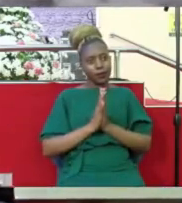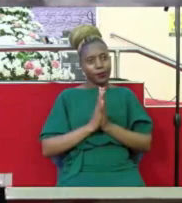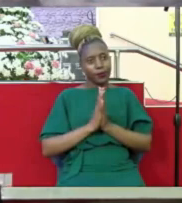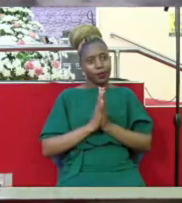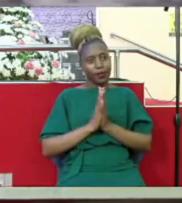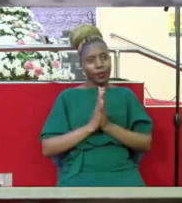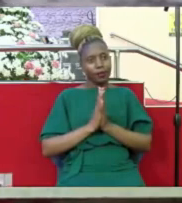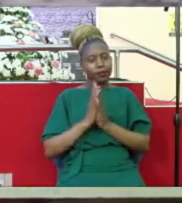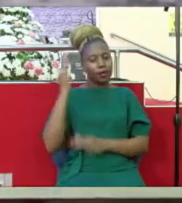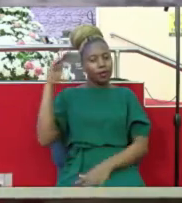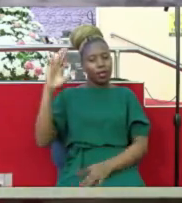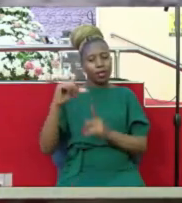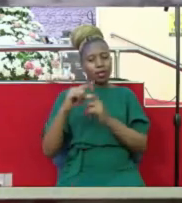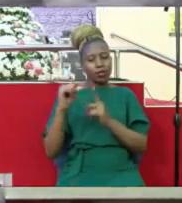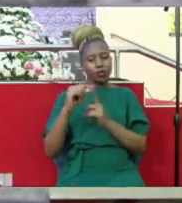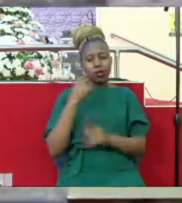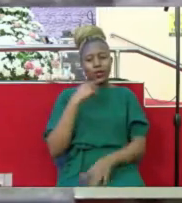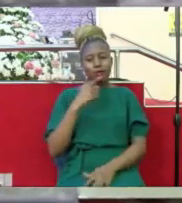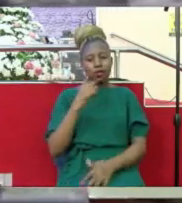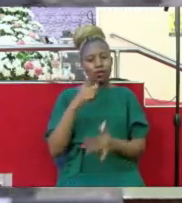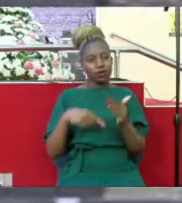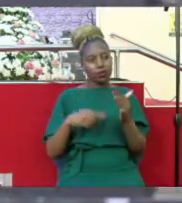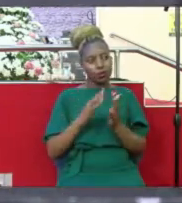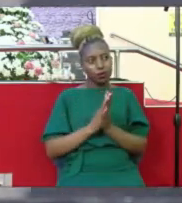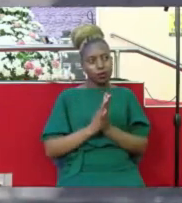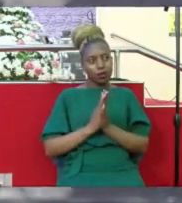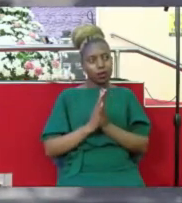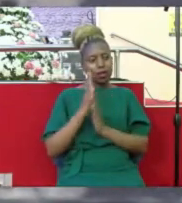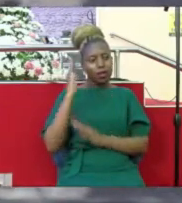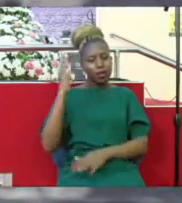His word says that he watches